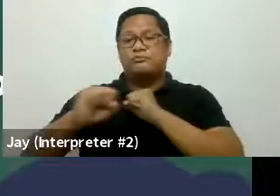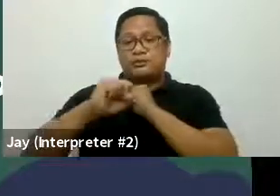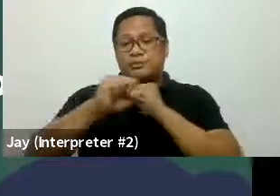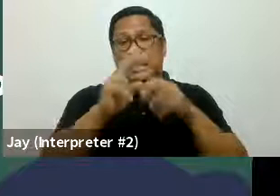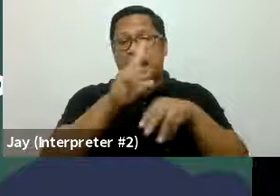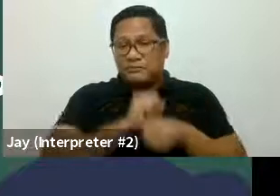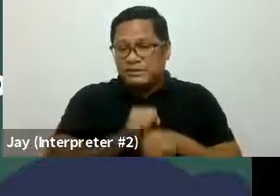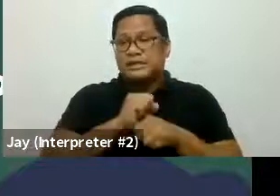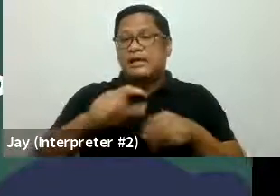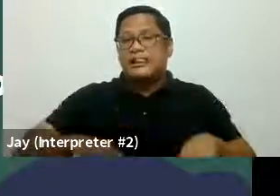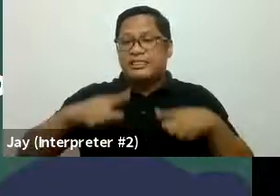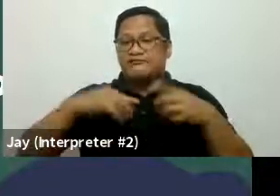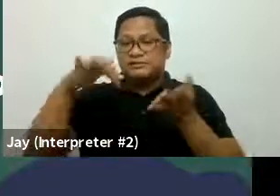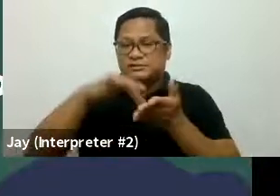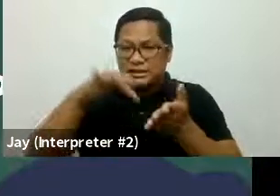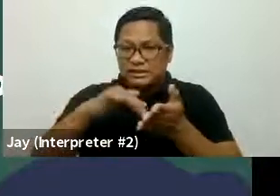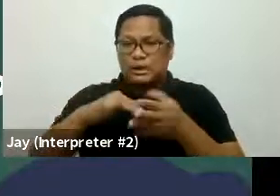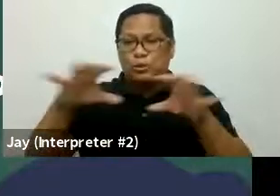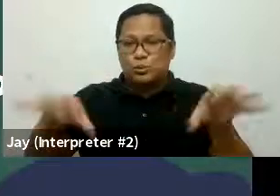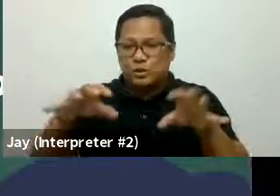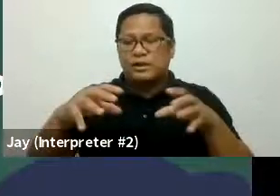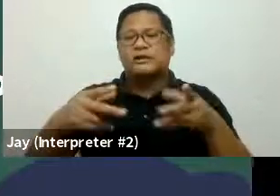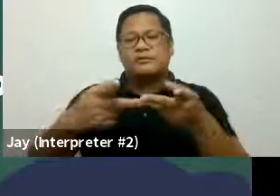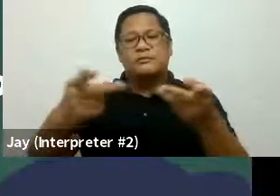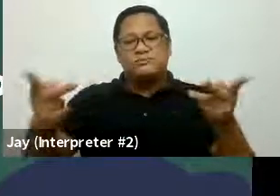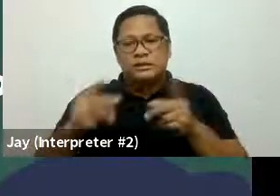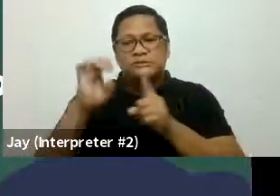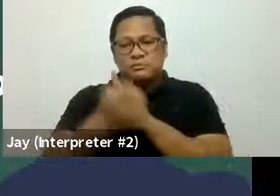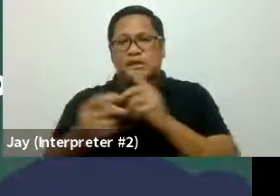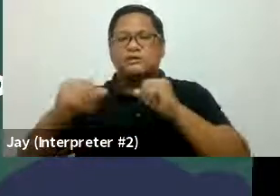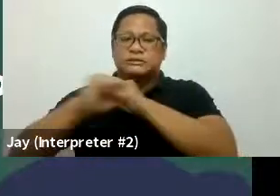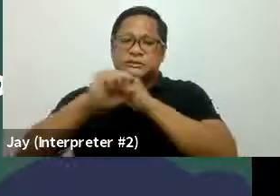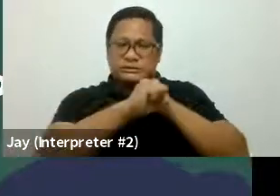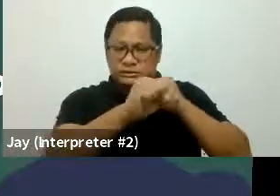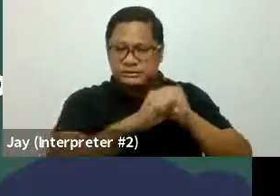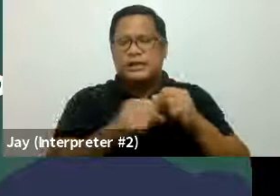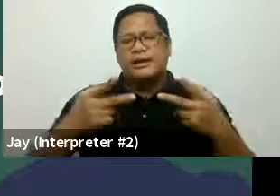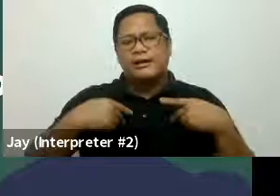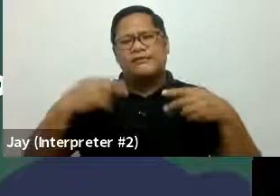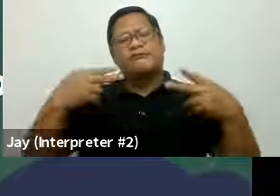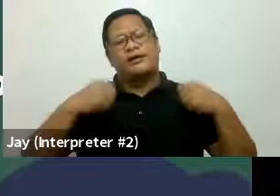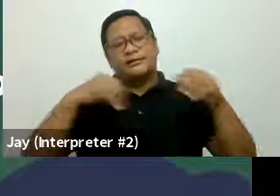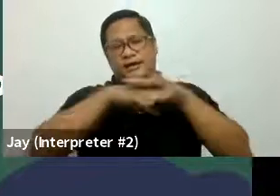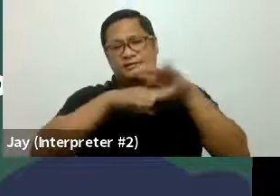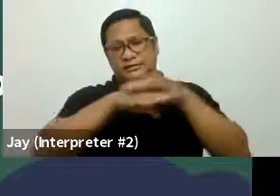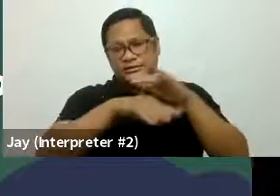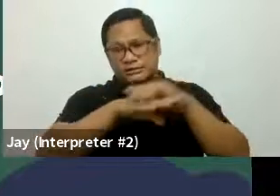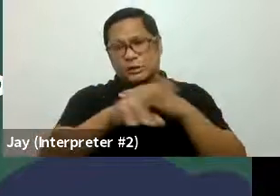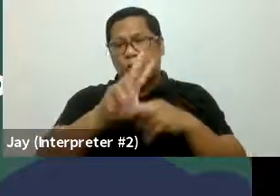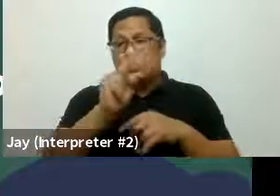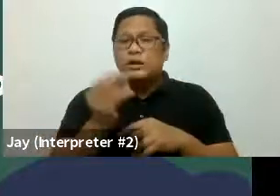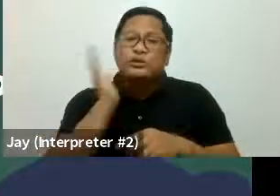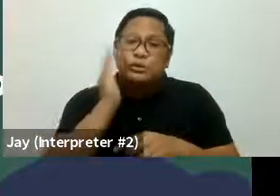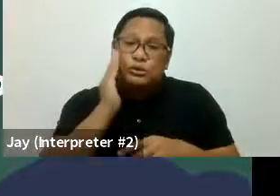live, study, and work in an environment that promotes health, and have access to primary care services and knowing when to seek health